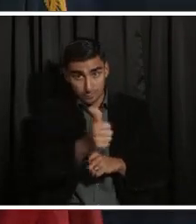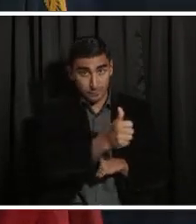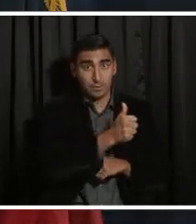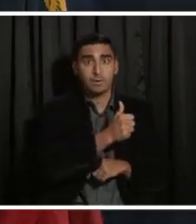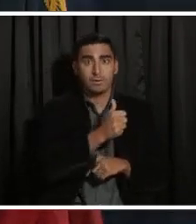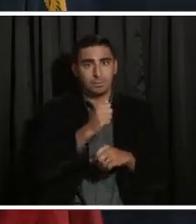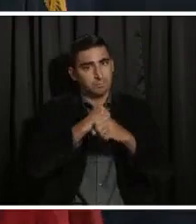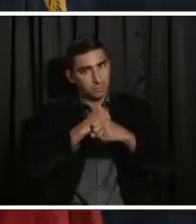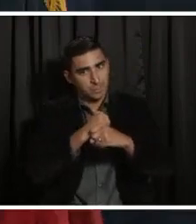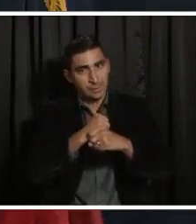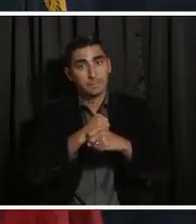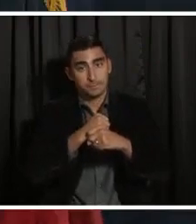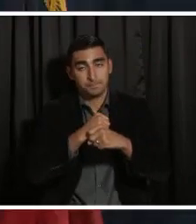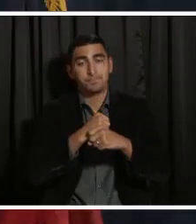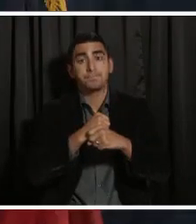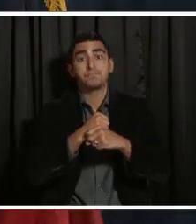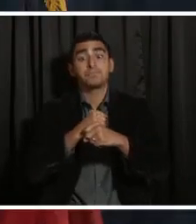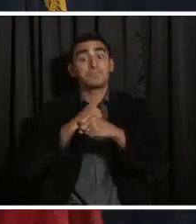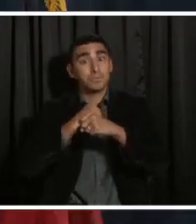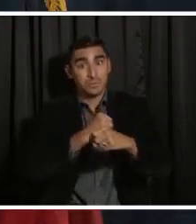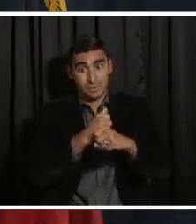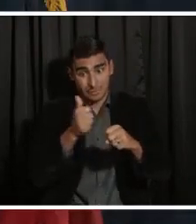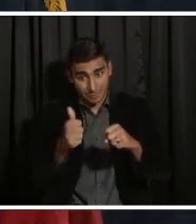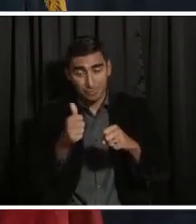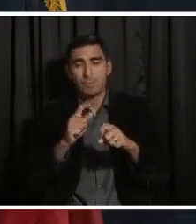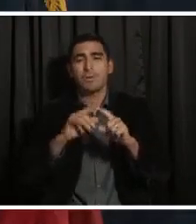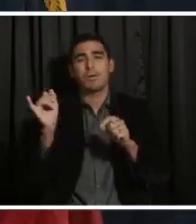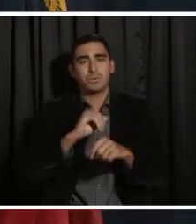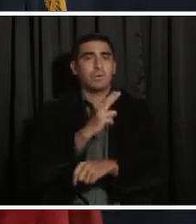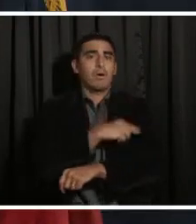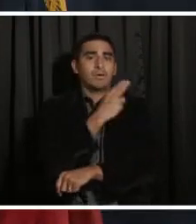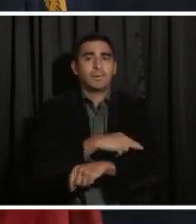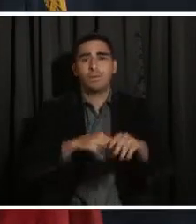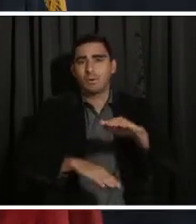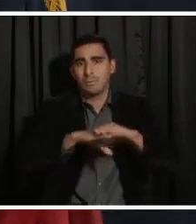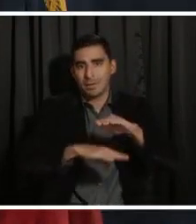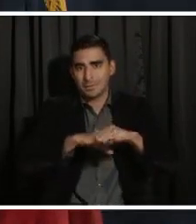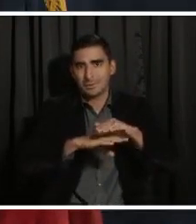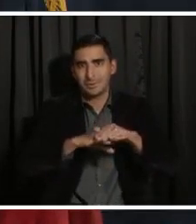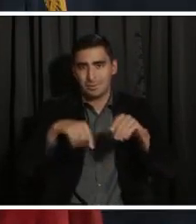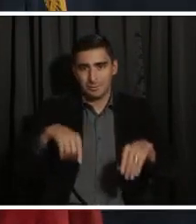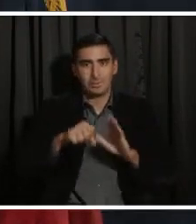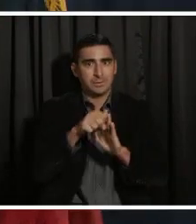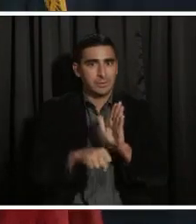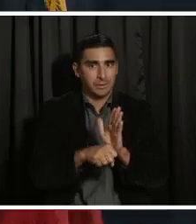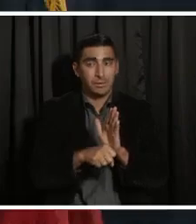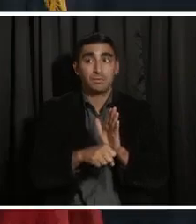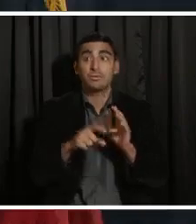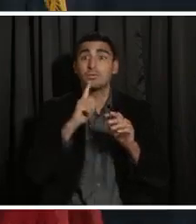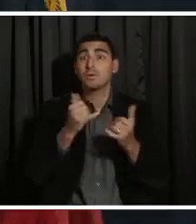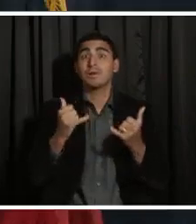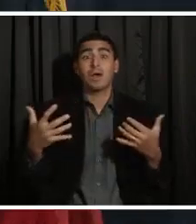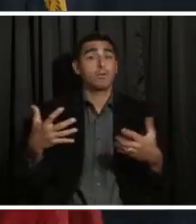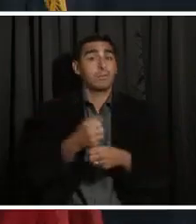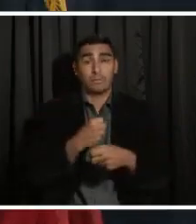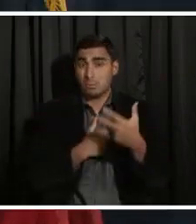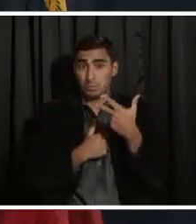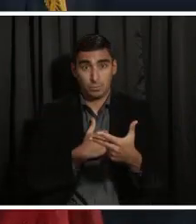get into, to protect our hospital capacity in our state. It's really about 3 things at this point.